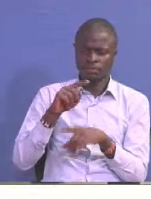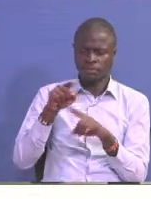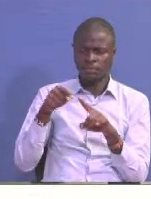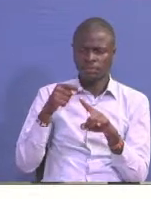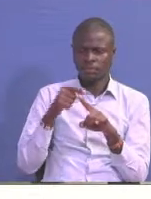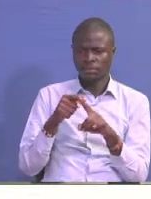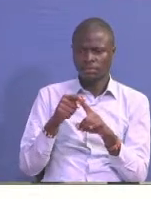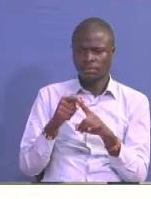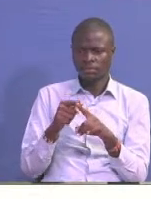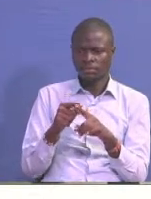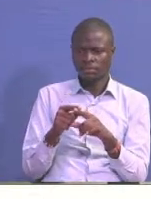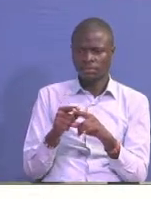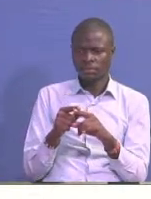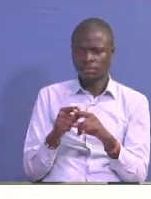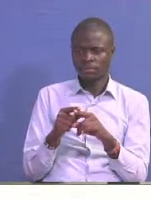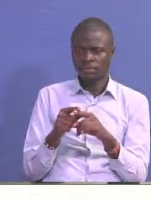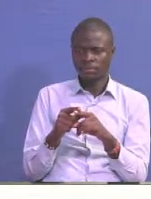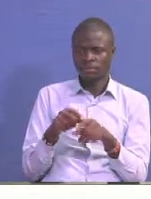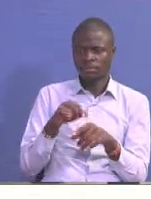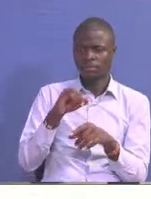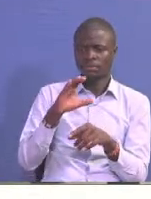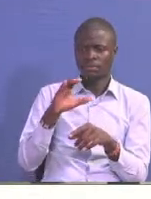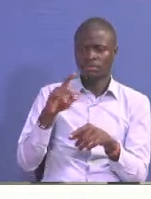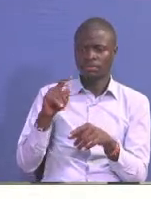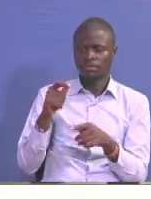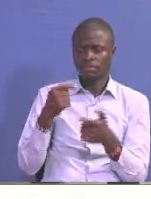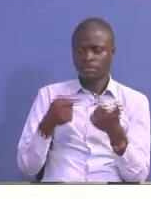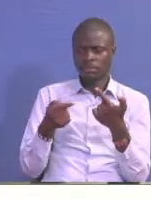when the ICT came,